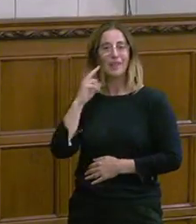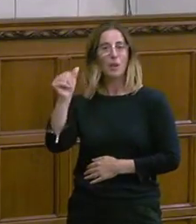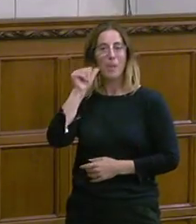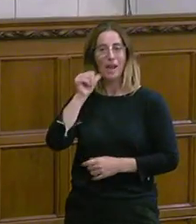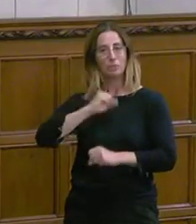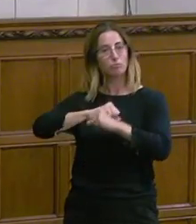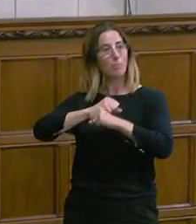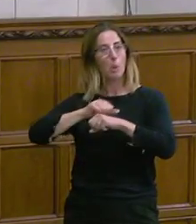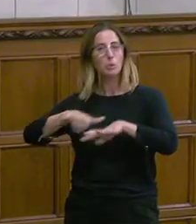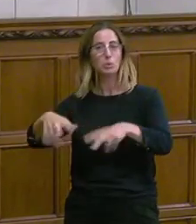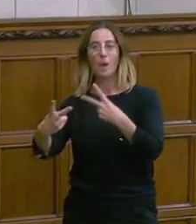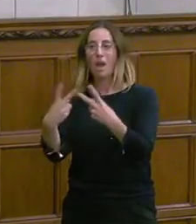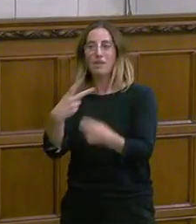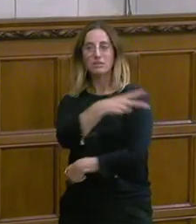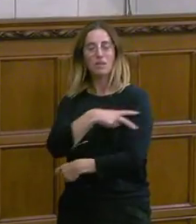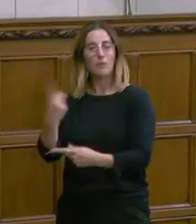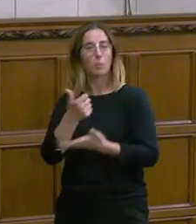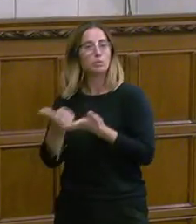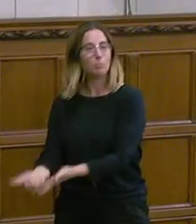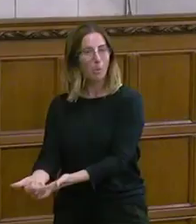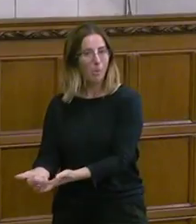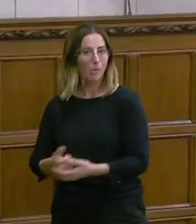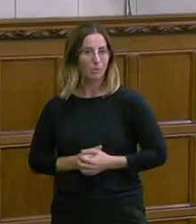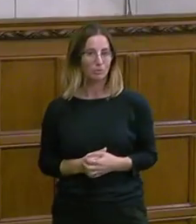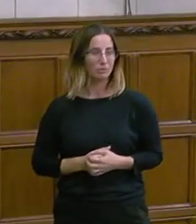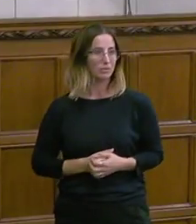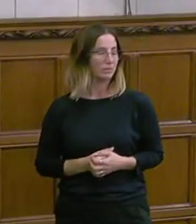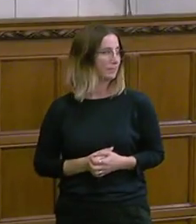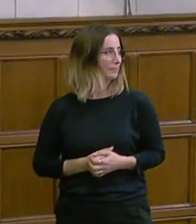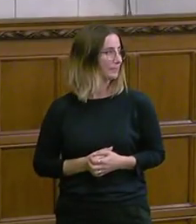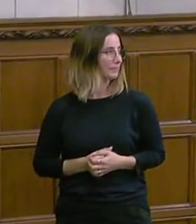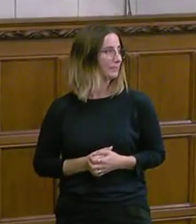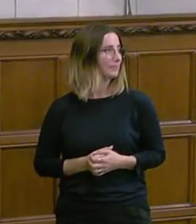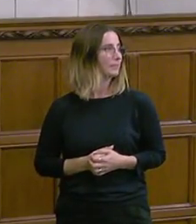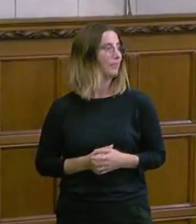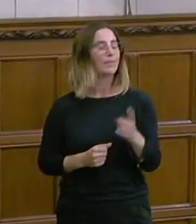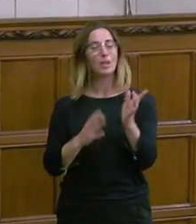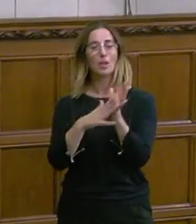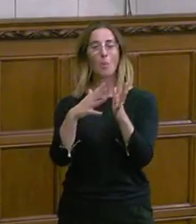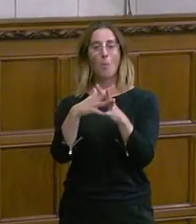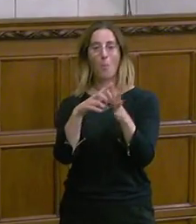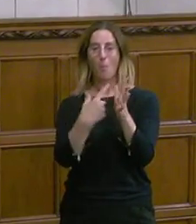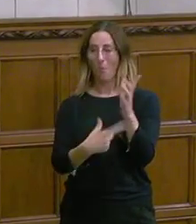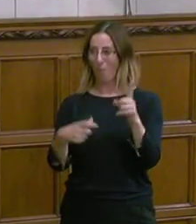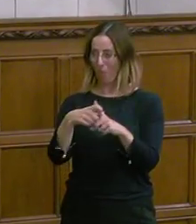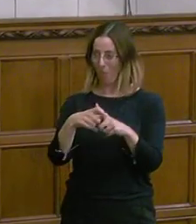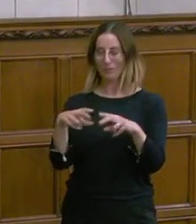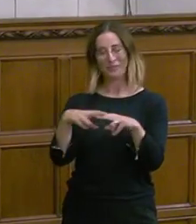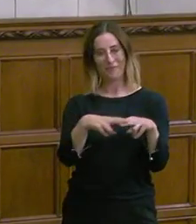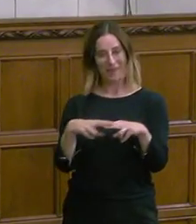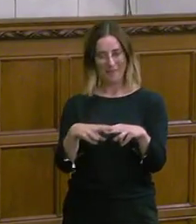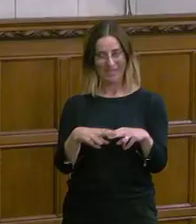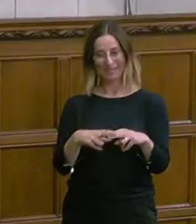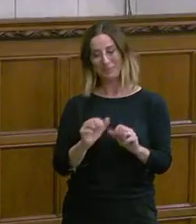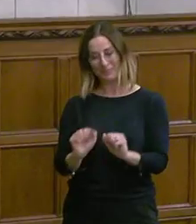and providers to Ella, but also to their family. And moving to the Ward family, whose son Ollie is